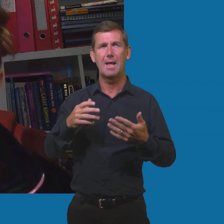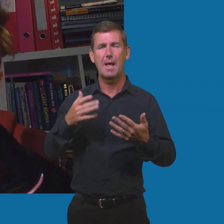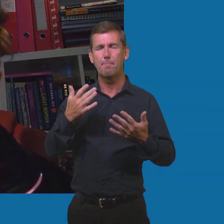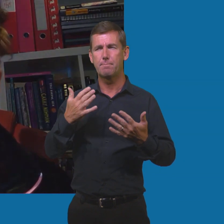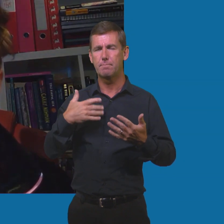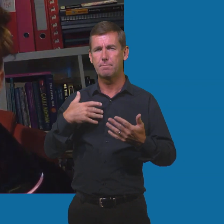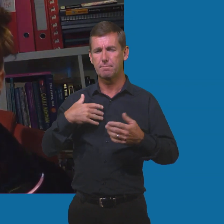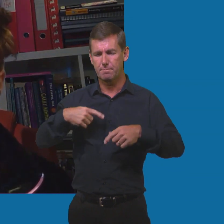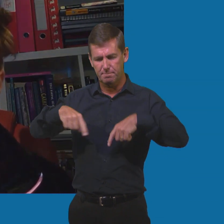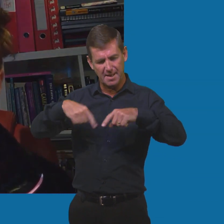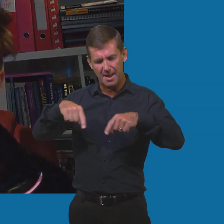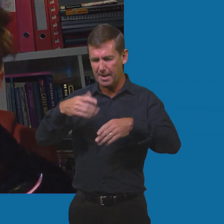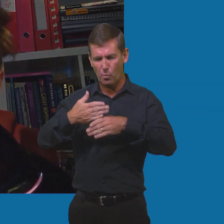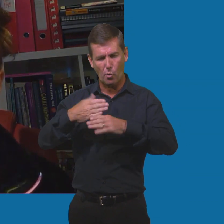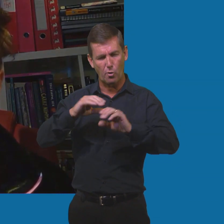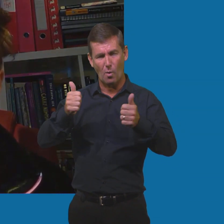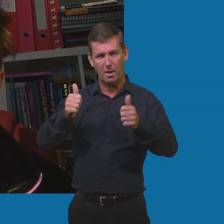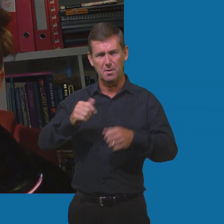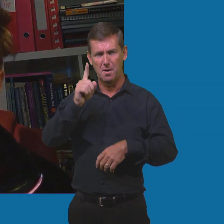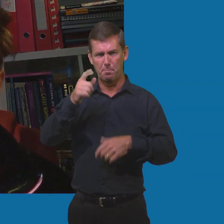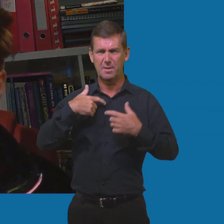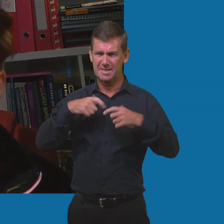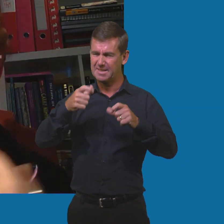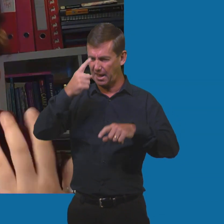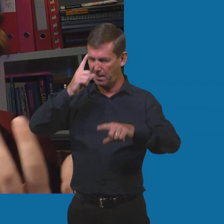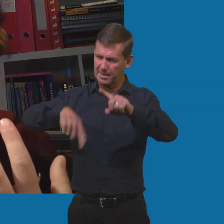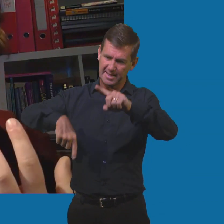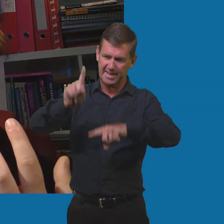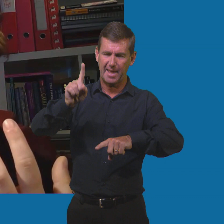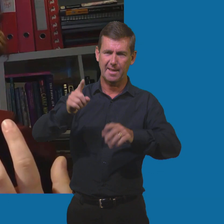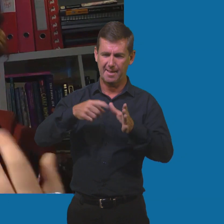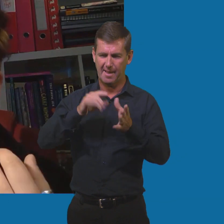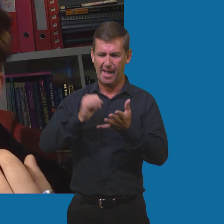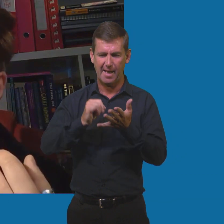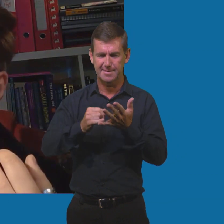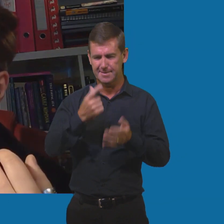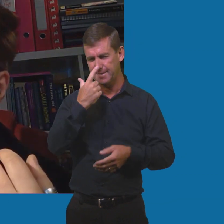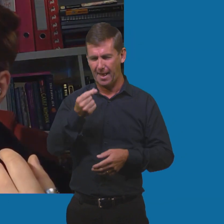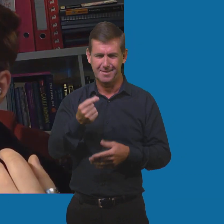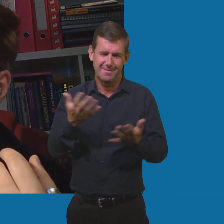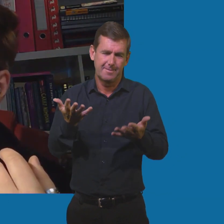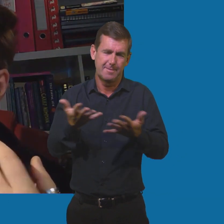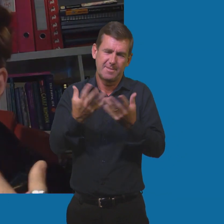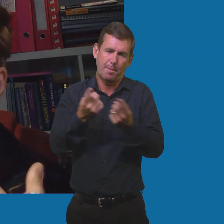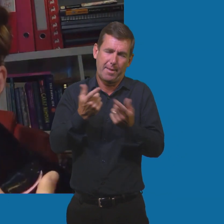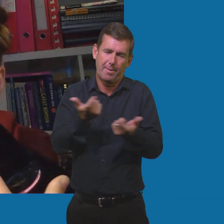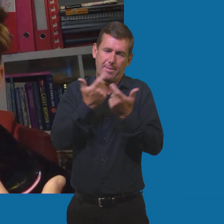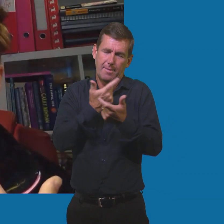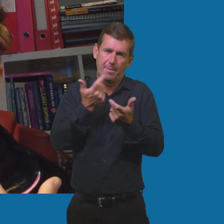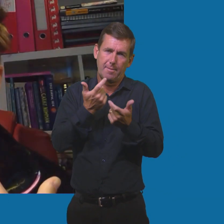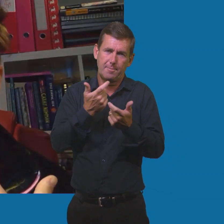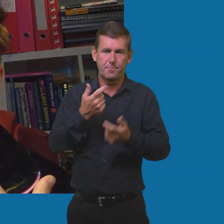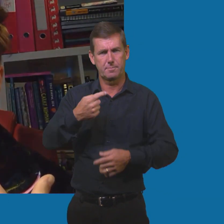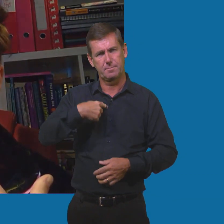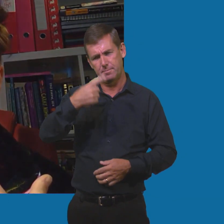my legs don't work very well, but I'm still able to kick an ass when necessary, or something like that. Because I thought it